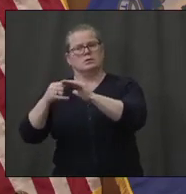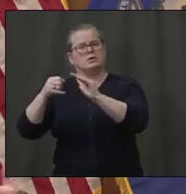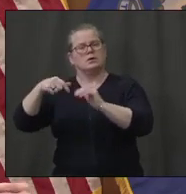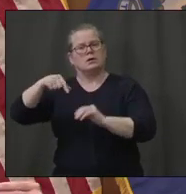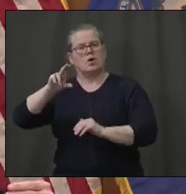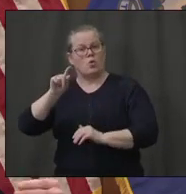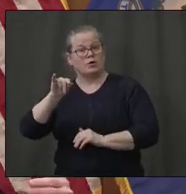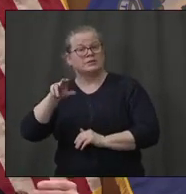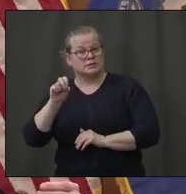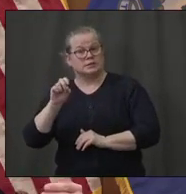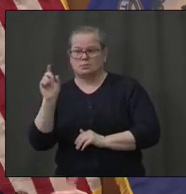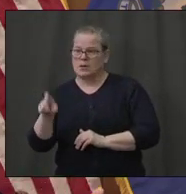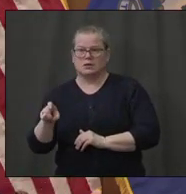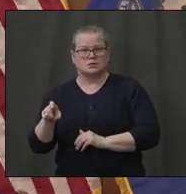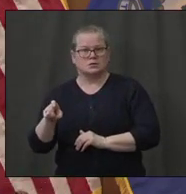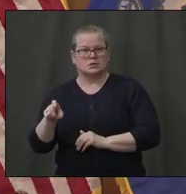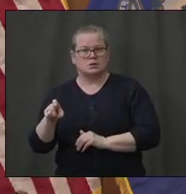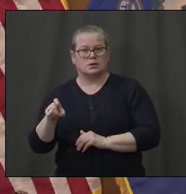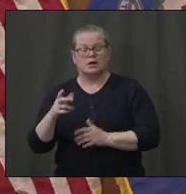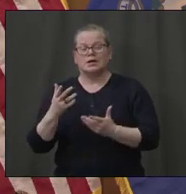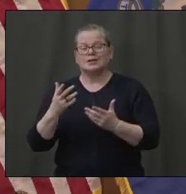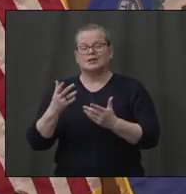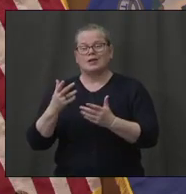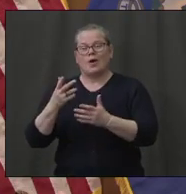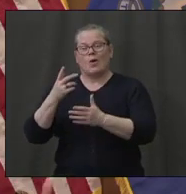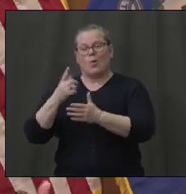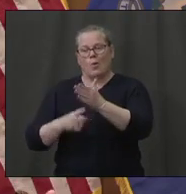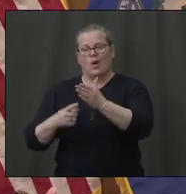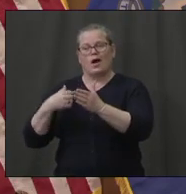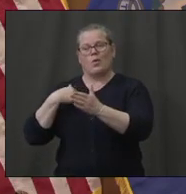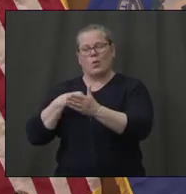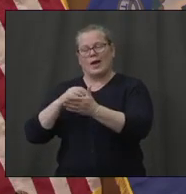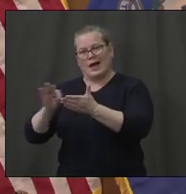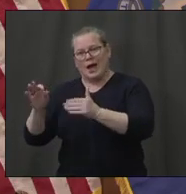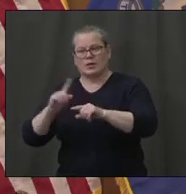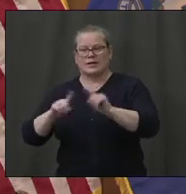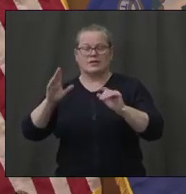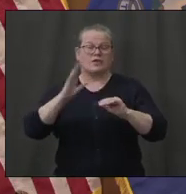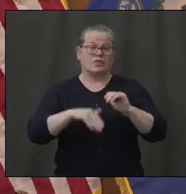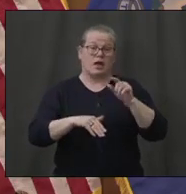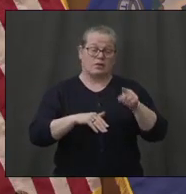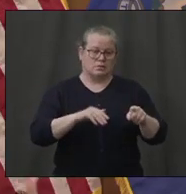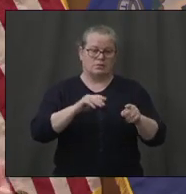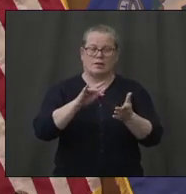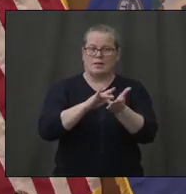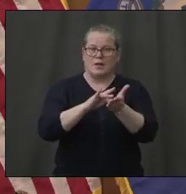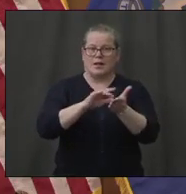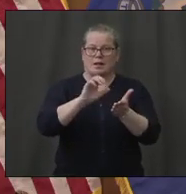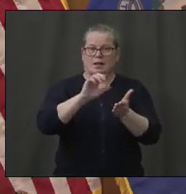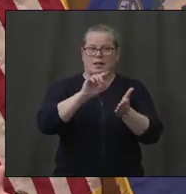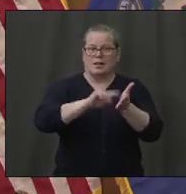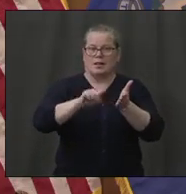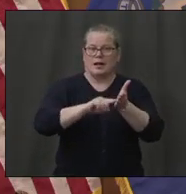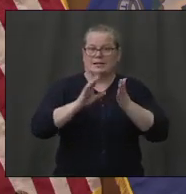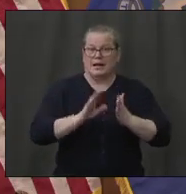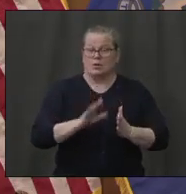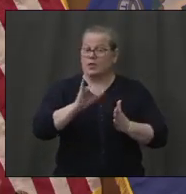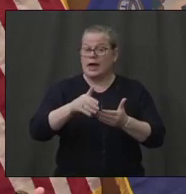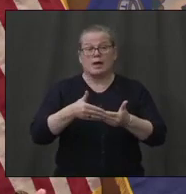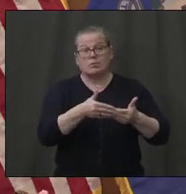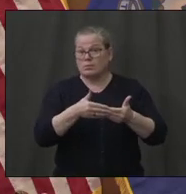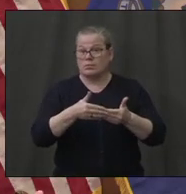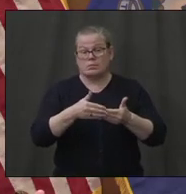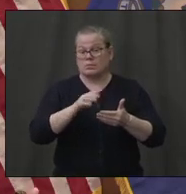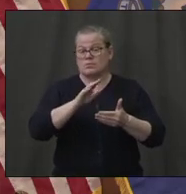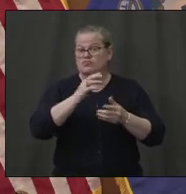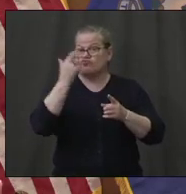what the medical examiner counts. I don't know the cause of death of this person that you're talking about, or any